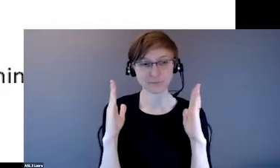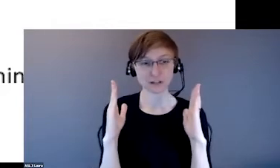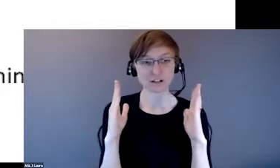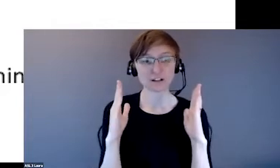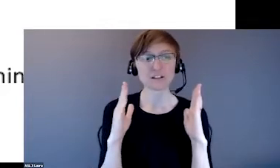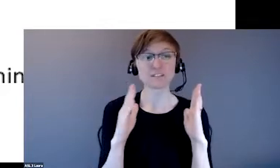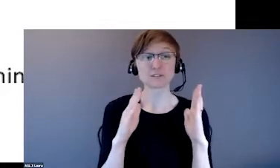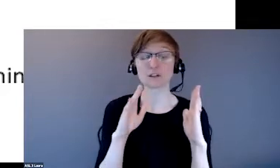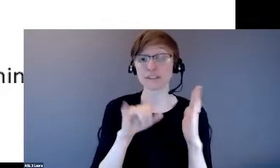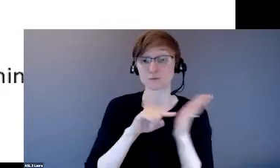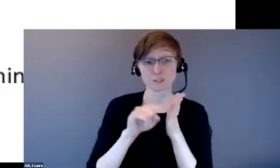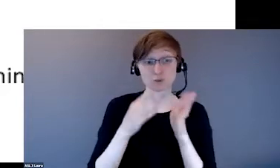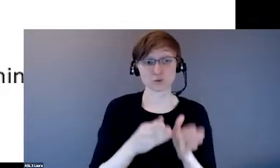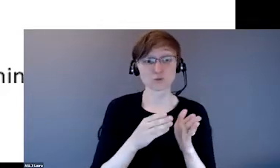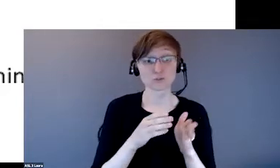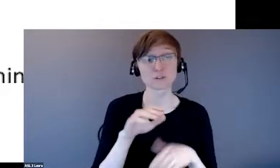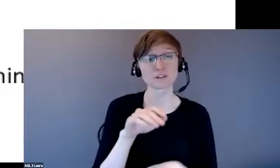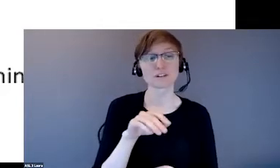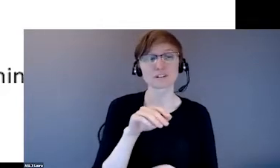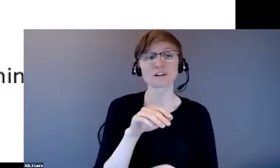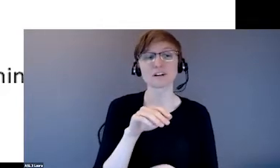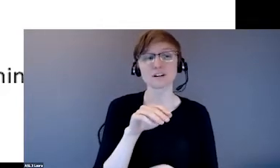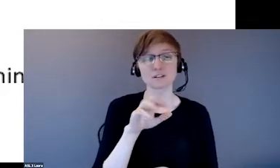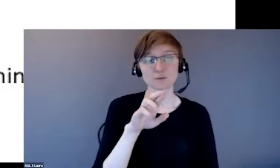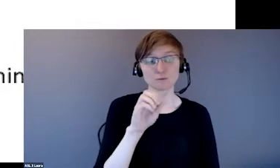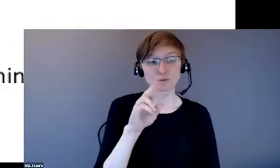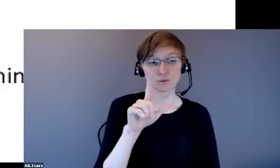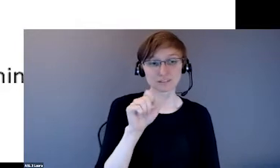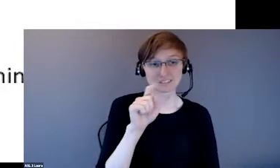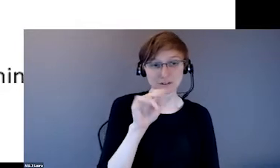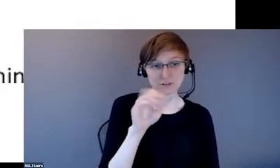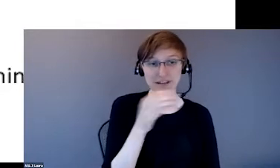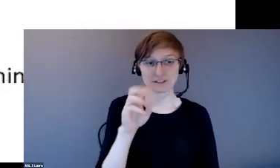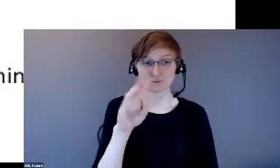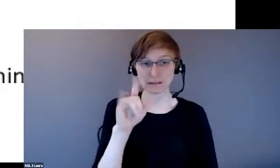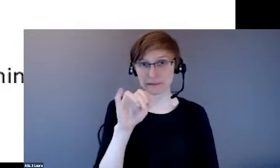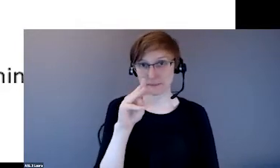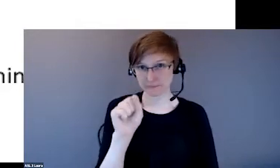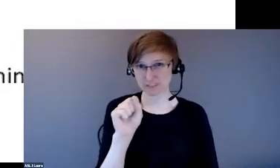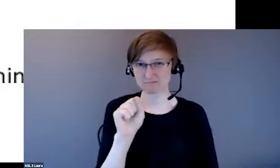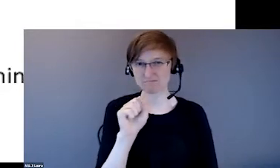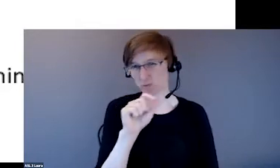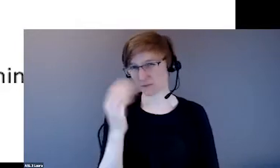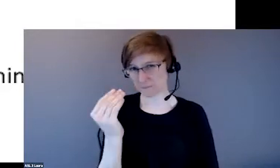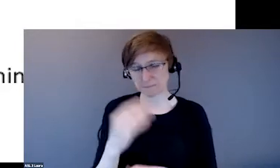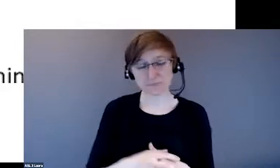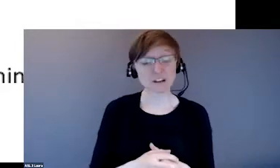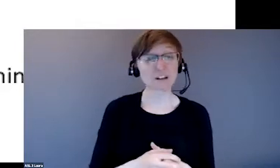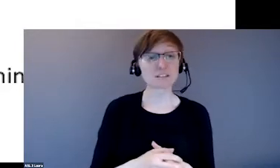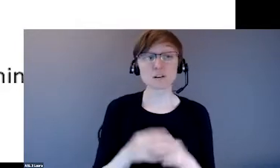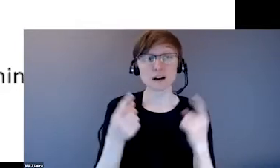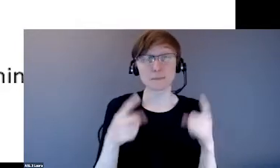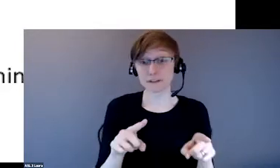leadership position, after winning, hard fought often accommodations, there can be a fear of losing those